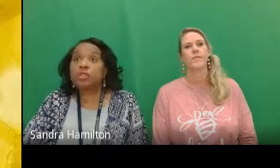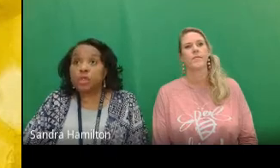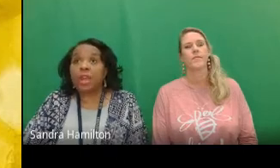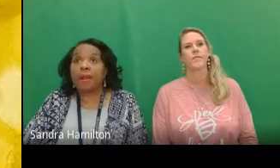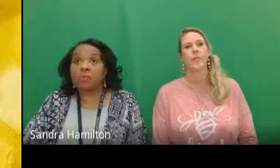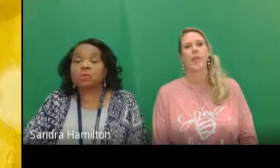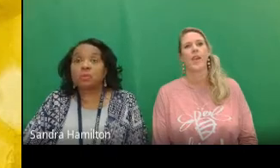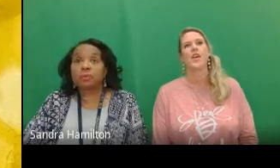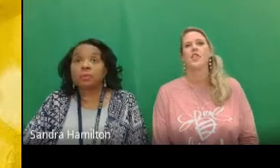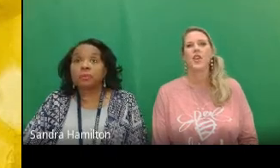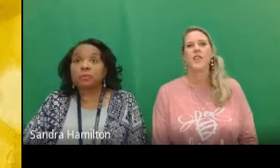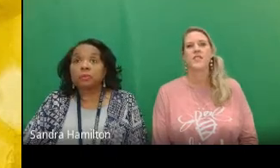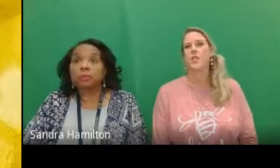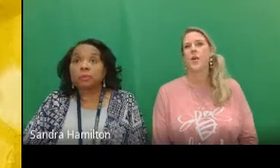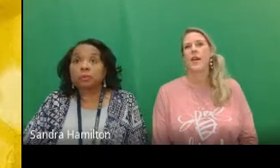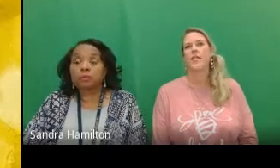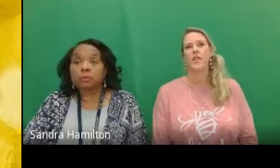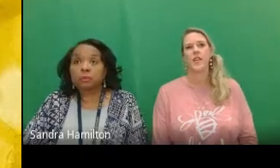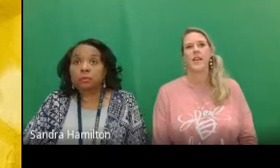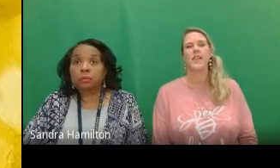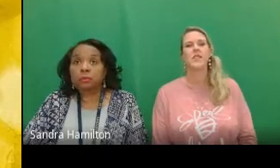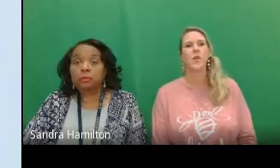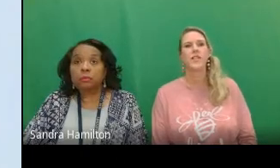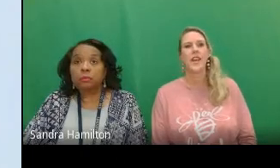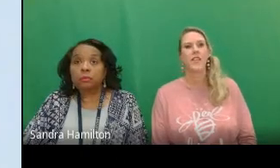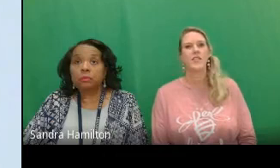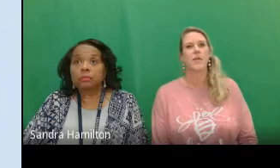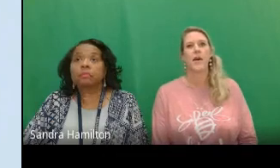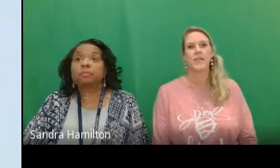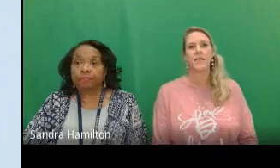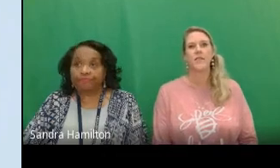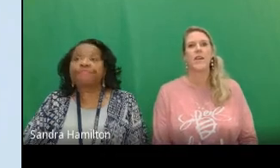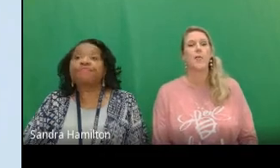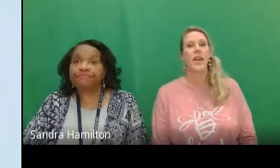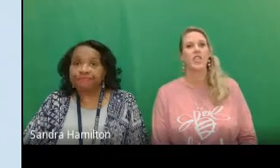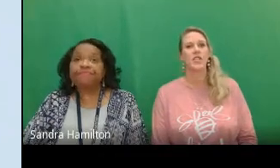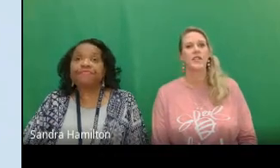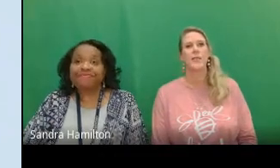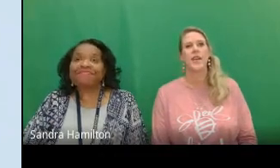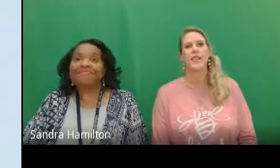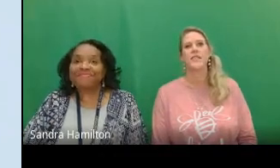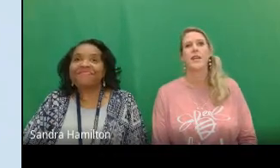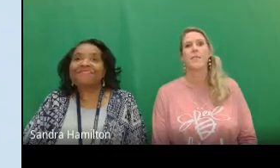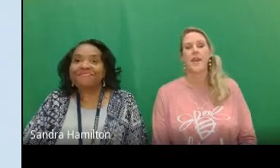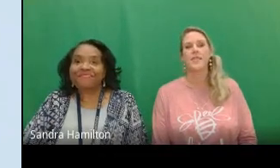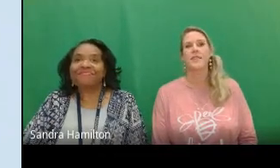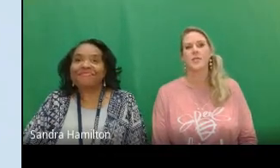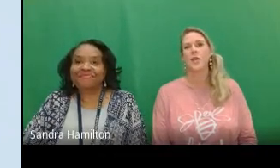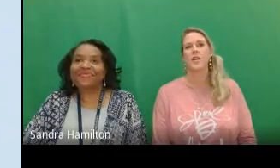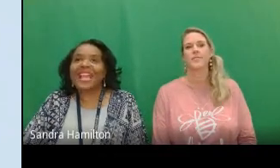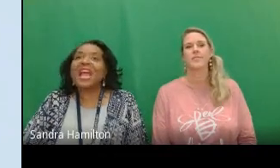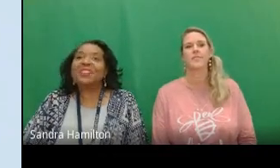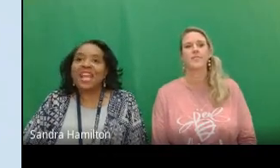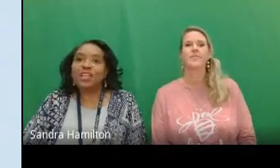straight to your house. During this new way of learning, let's work together to stay positive, patient, and make this an amazing